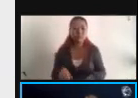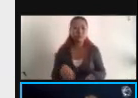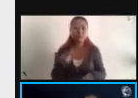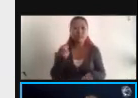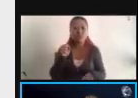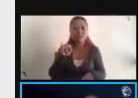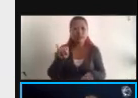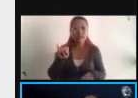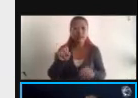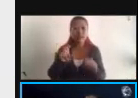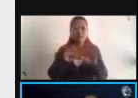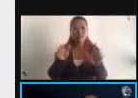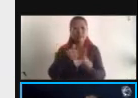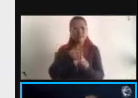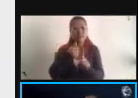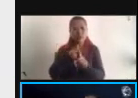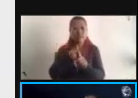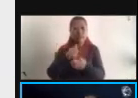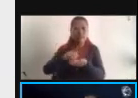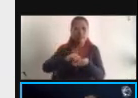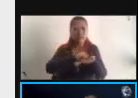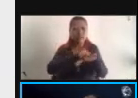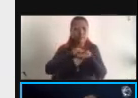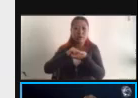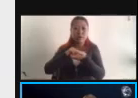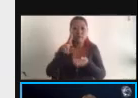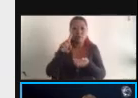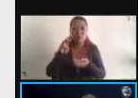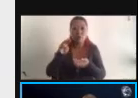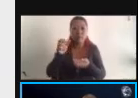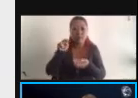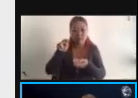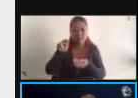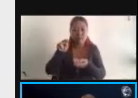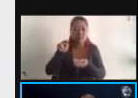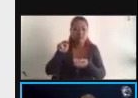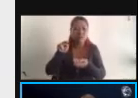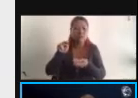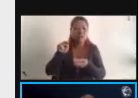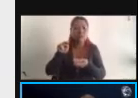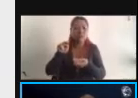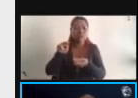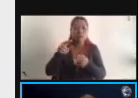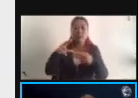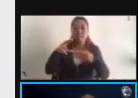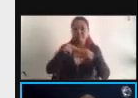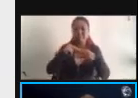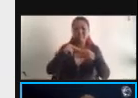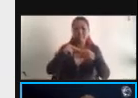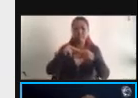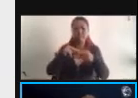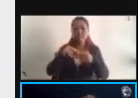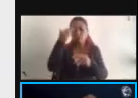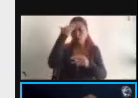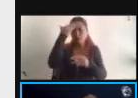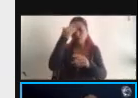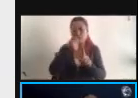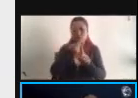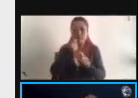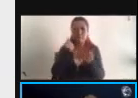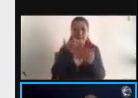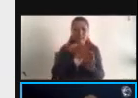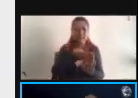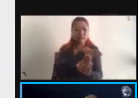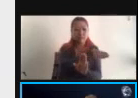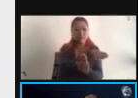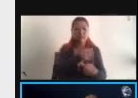HSI is obviously a very collaborative domain, and it's built on the knowledge from many scientific disciplines,